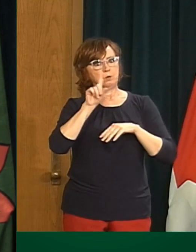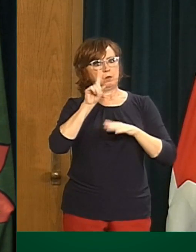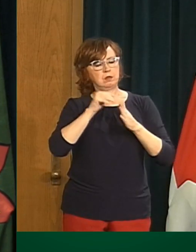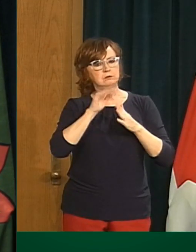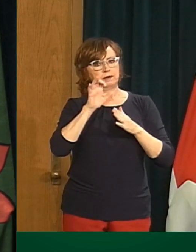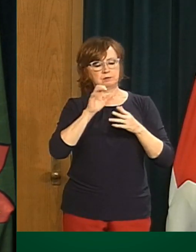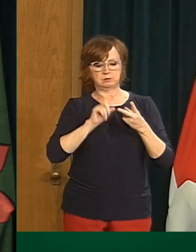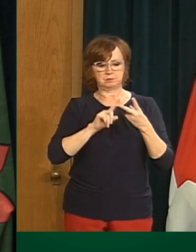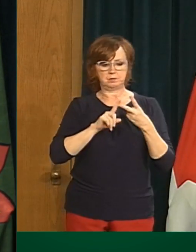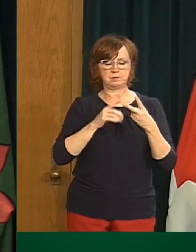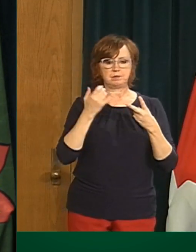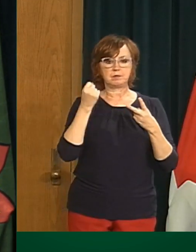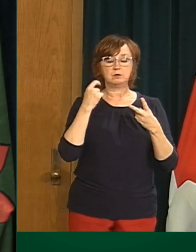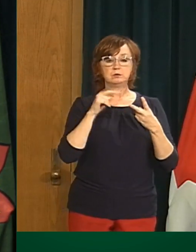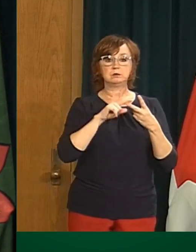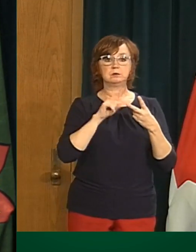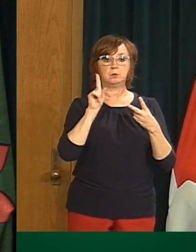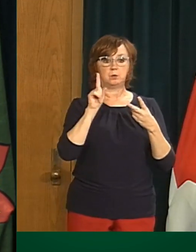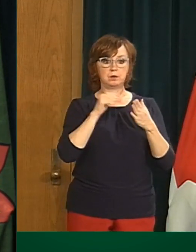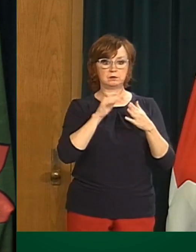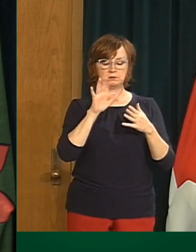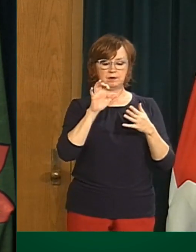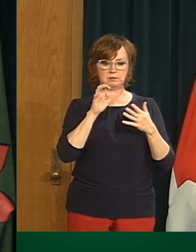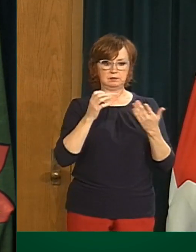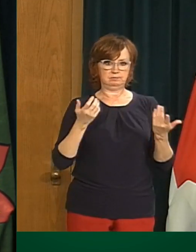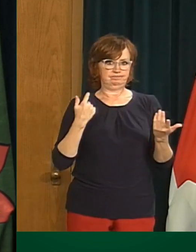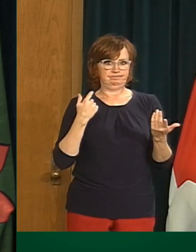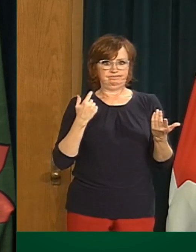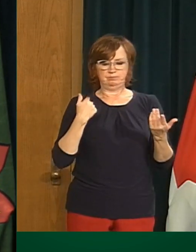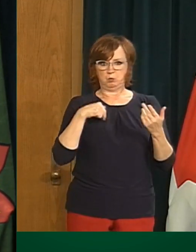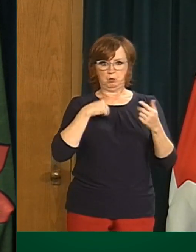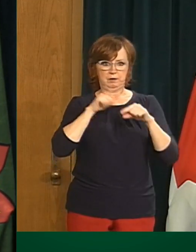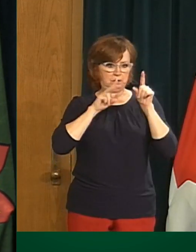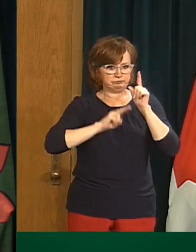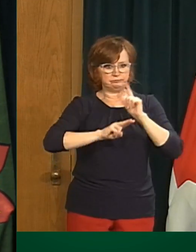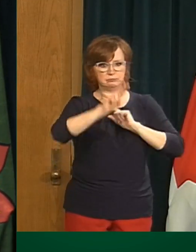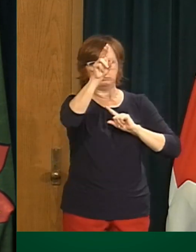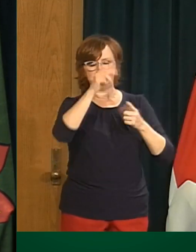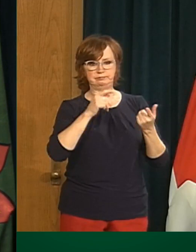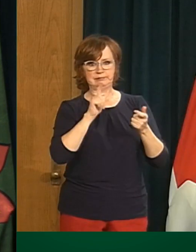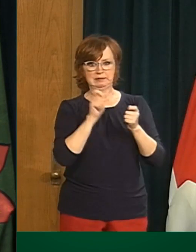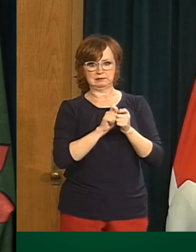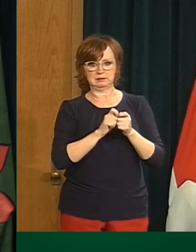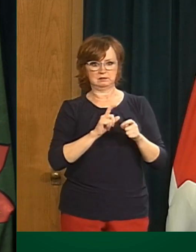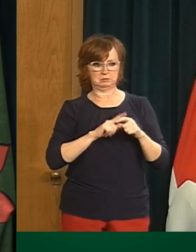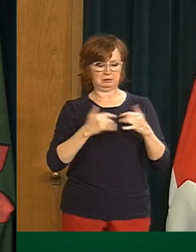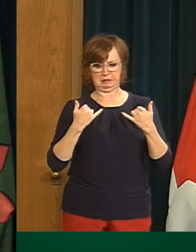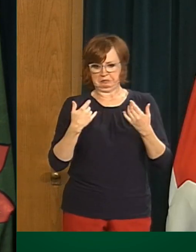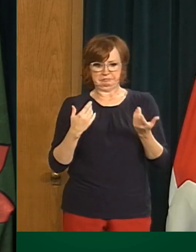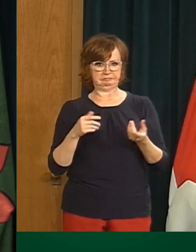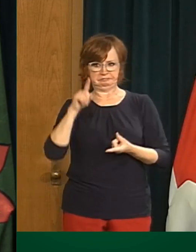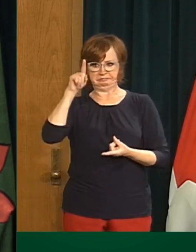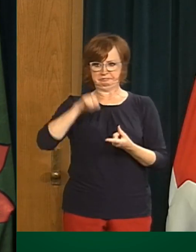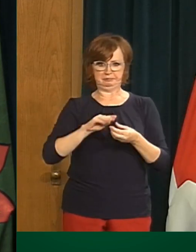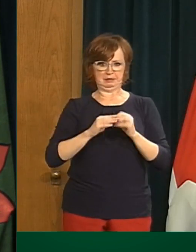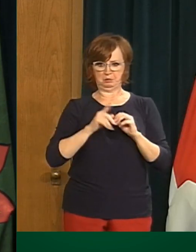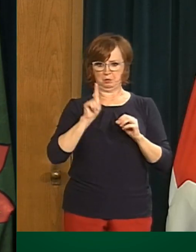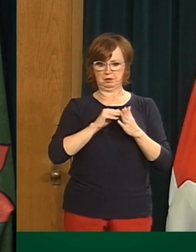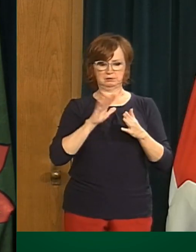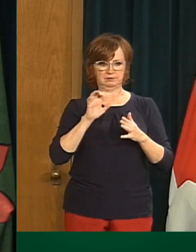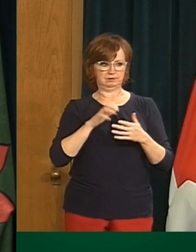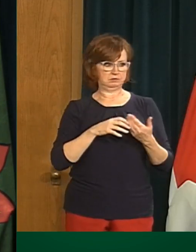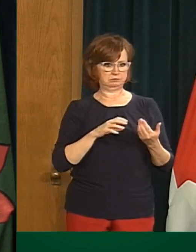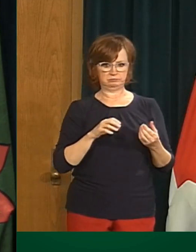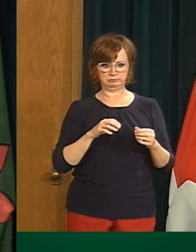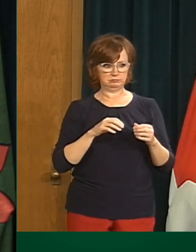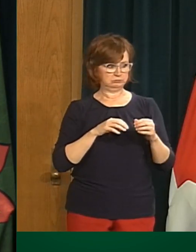positive. Nobody knows where they will be in the days ahead, but we just have less people presenting that are being referred for